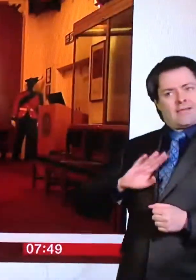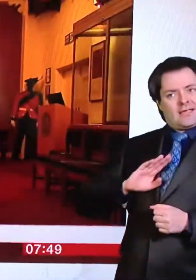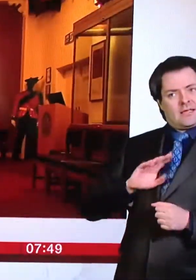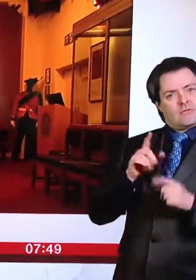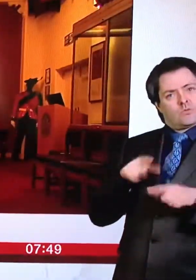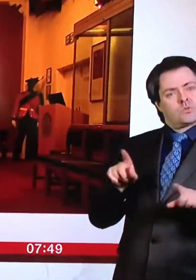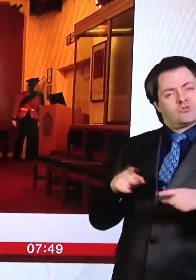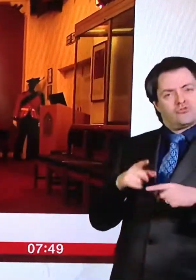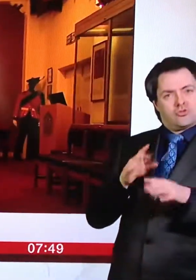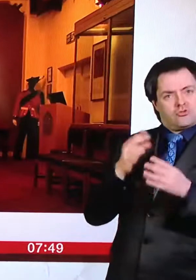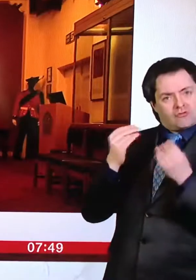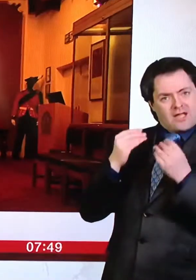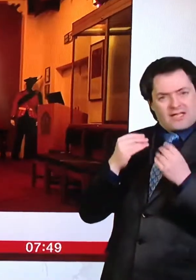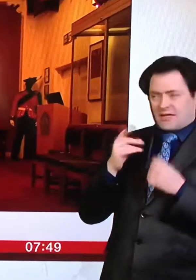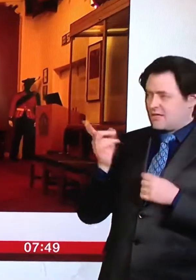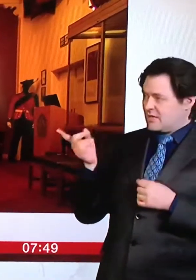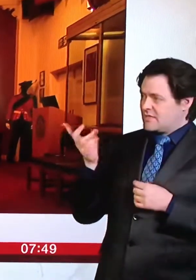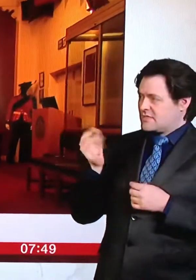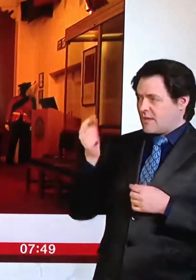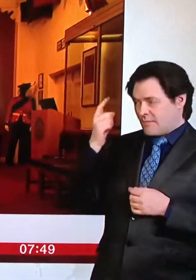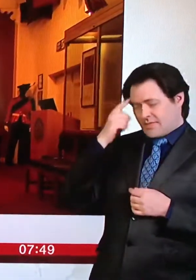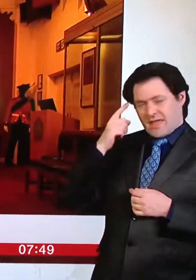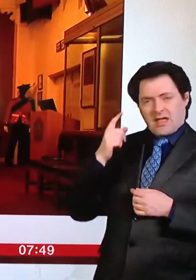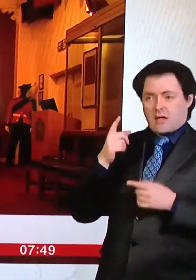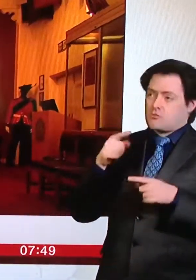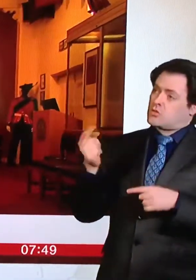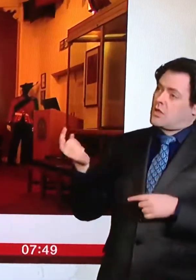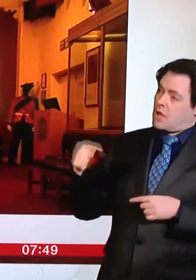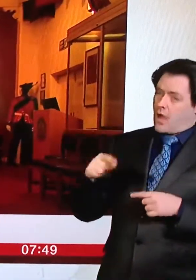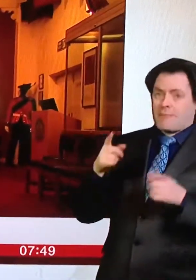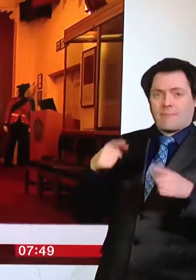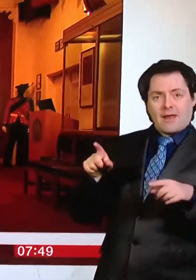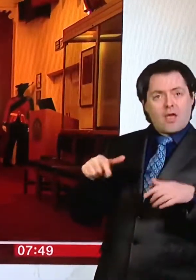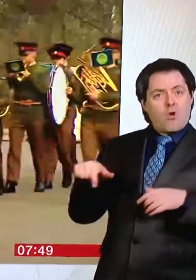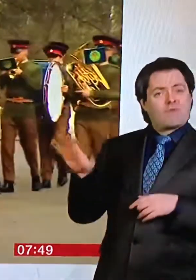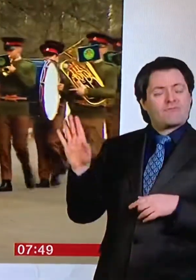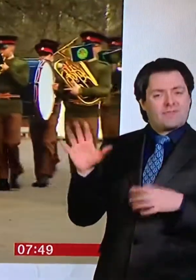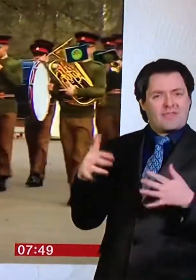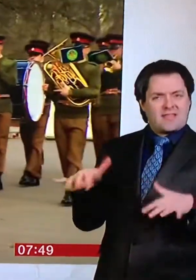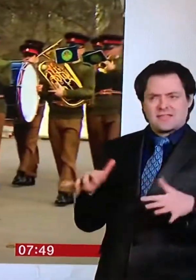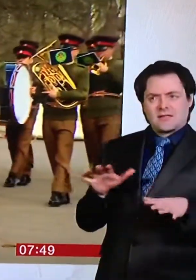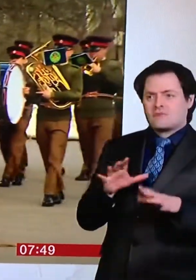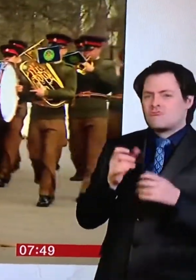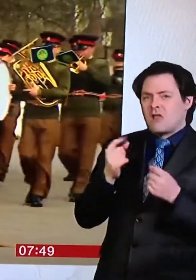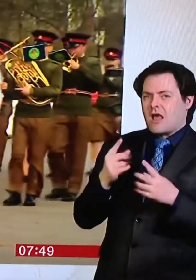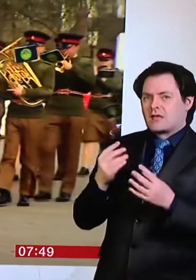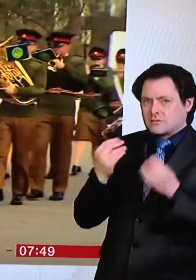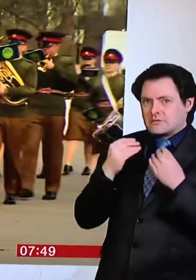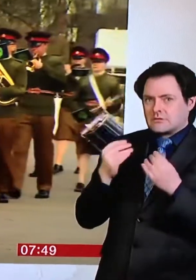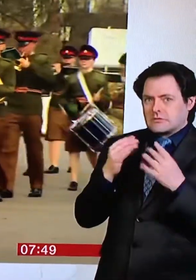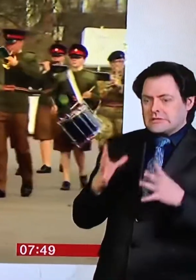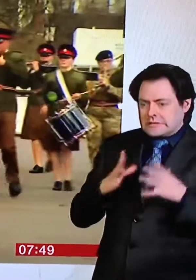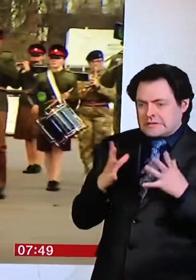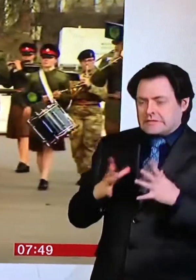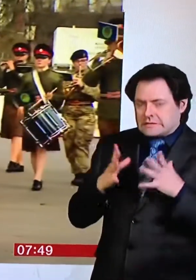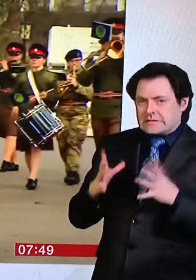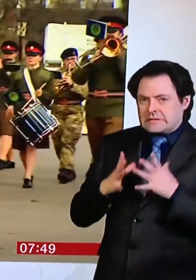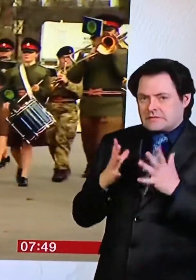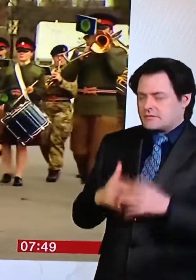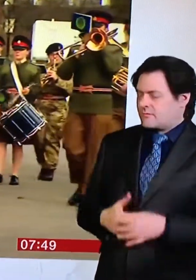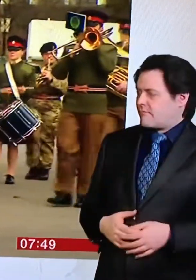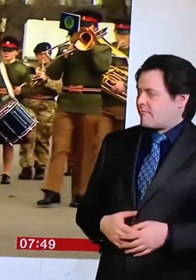think musicians turn up and they play, and it's somehow morphed into their psyche. They don't realise all the preparation that goes behind the